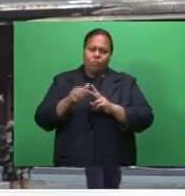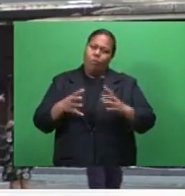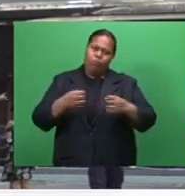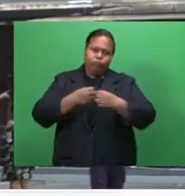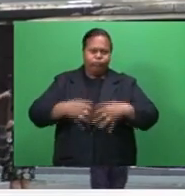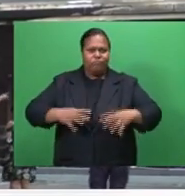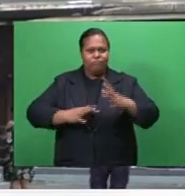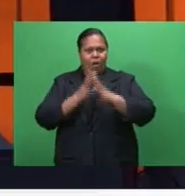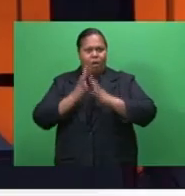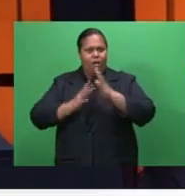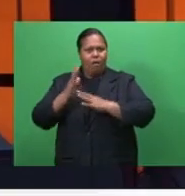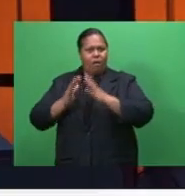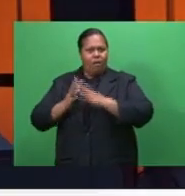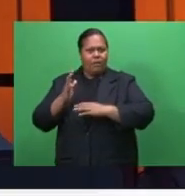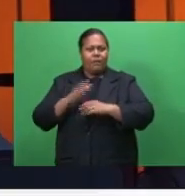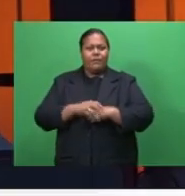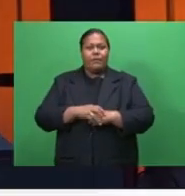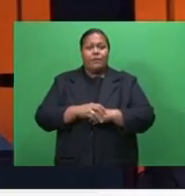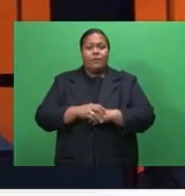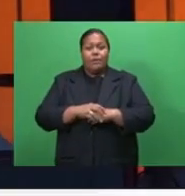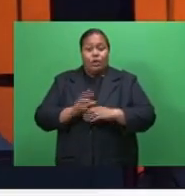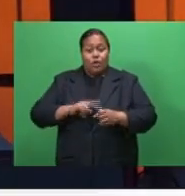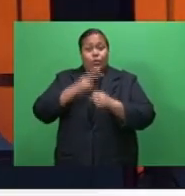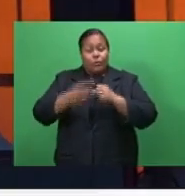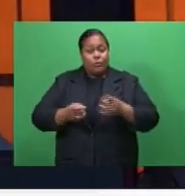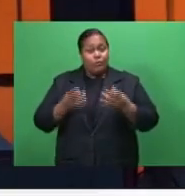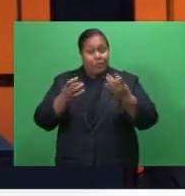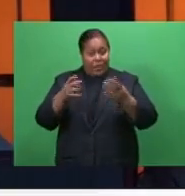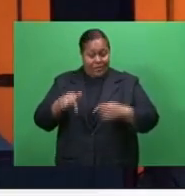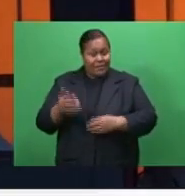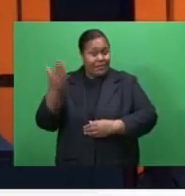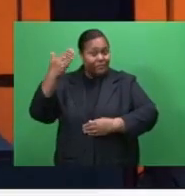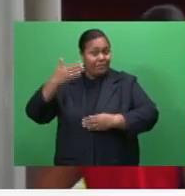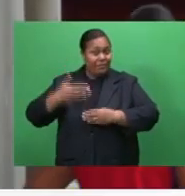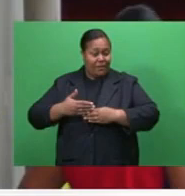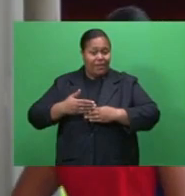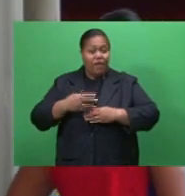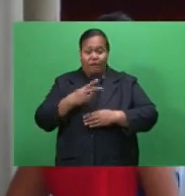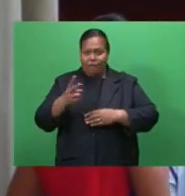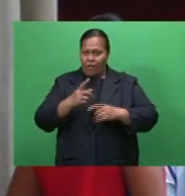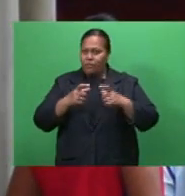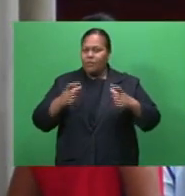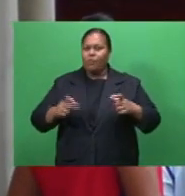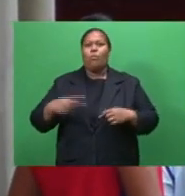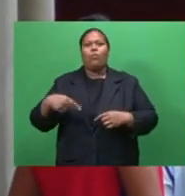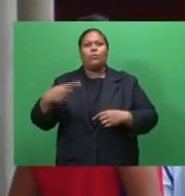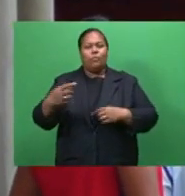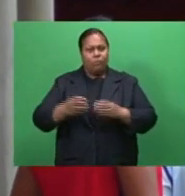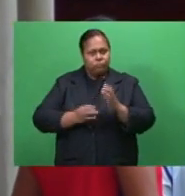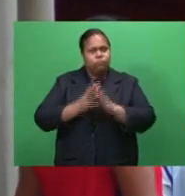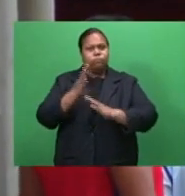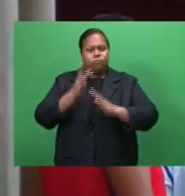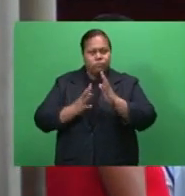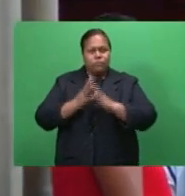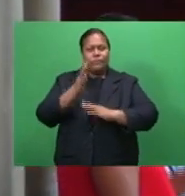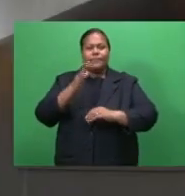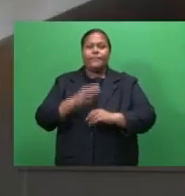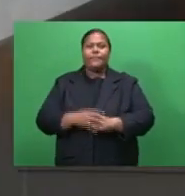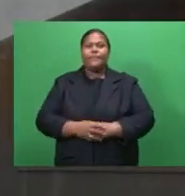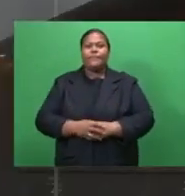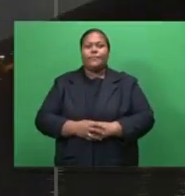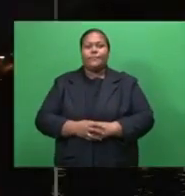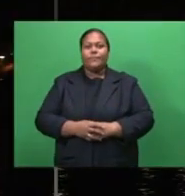in the blaze. When this bulletin was prepared this evening, the Value City outlet was still ablaze.